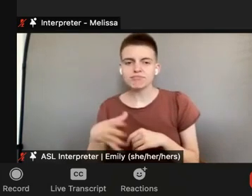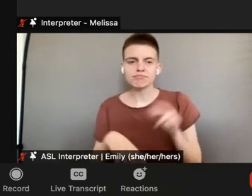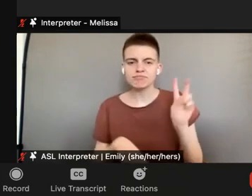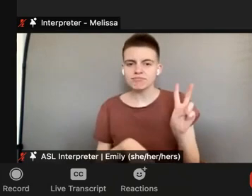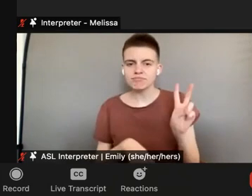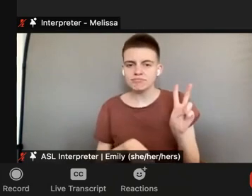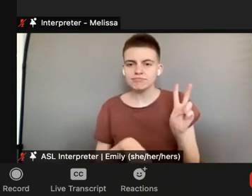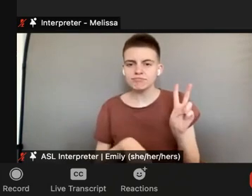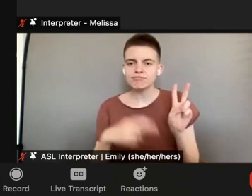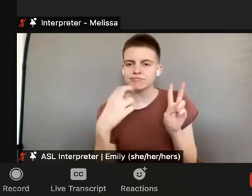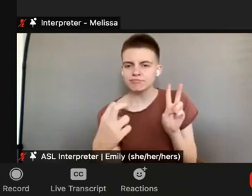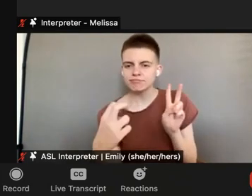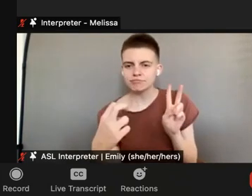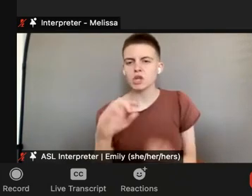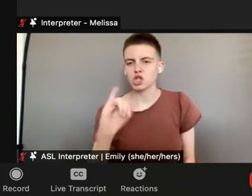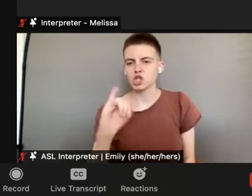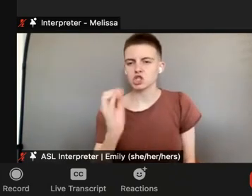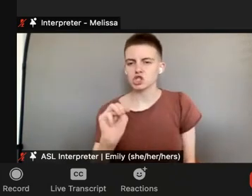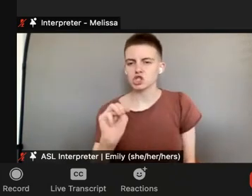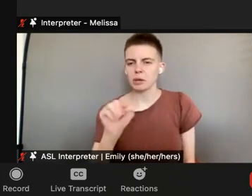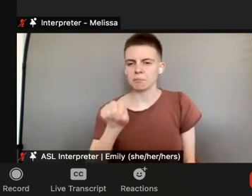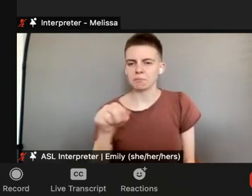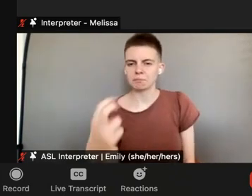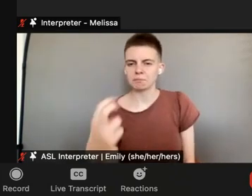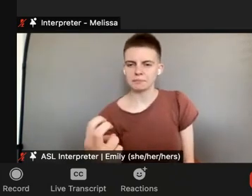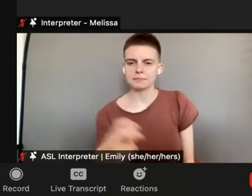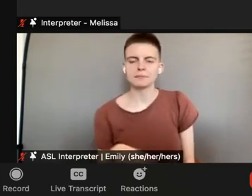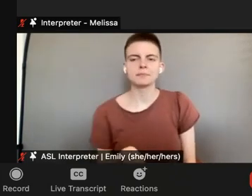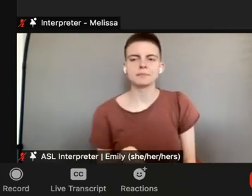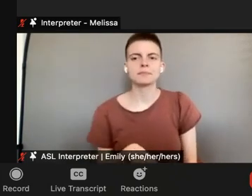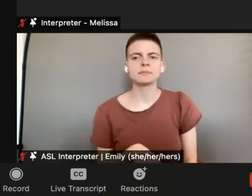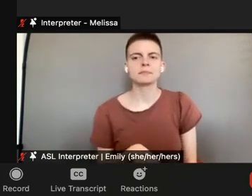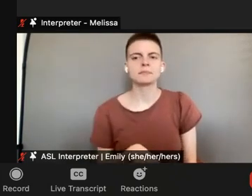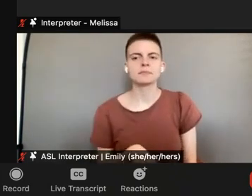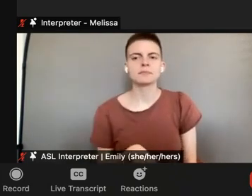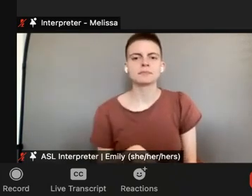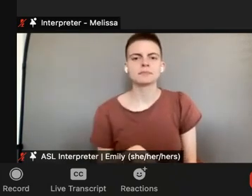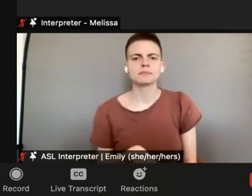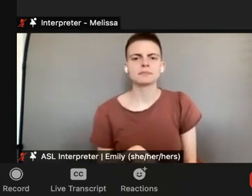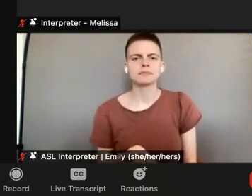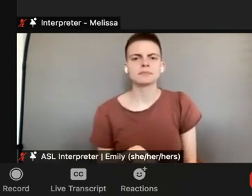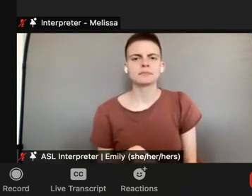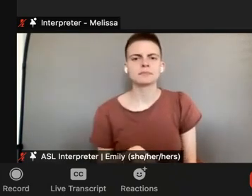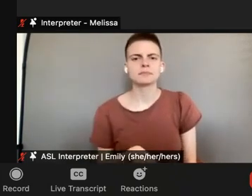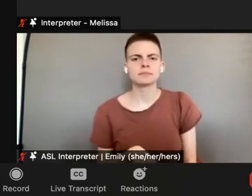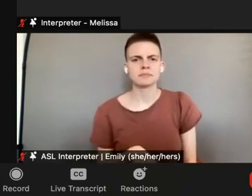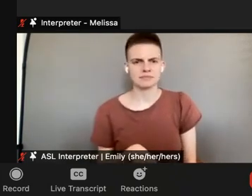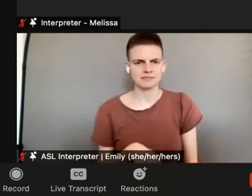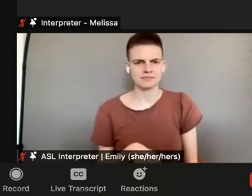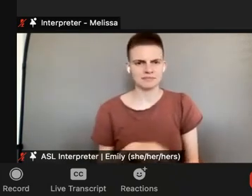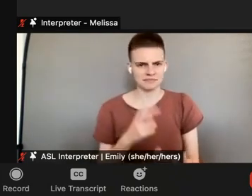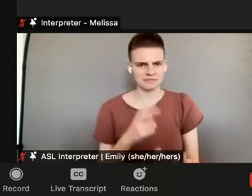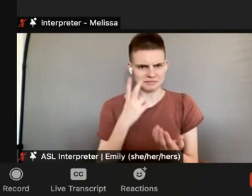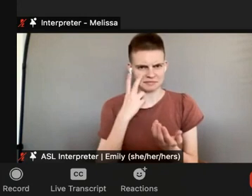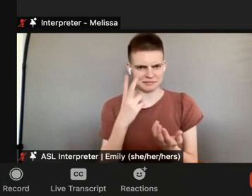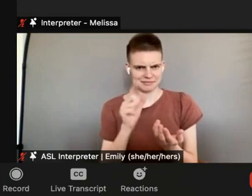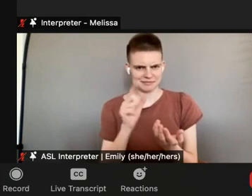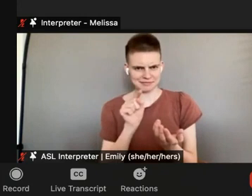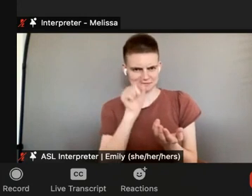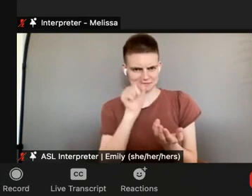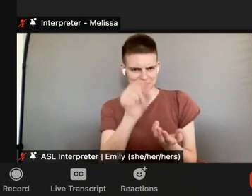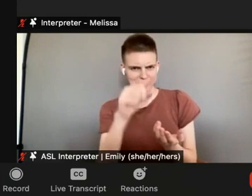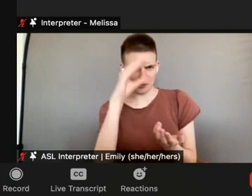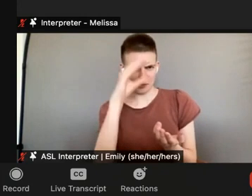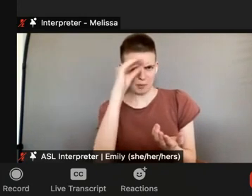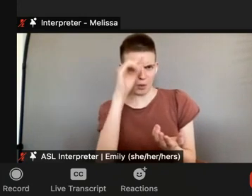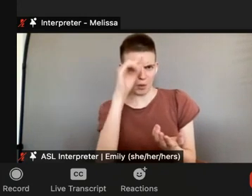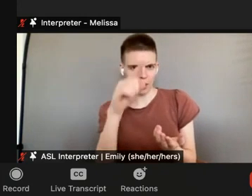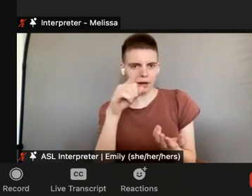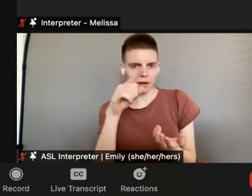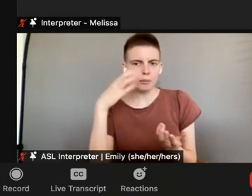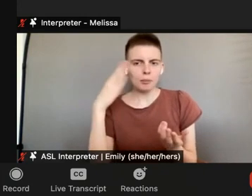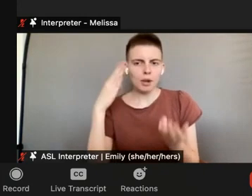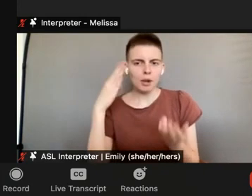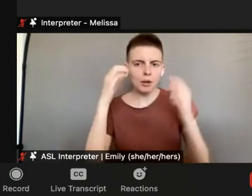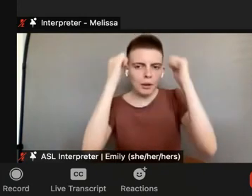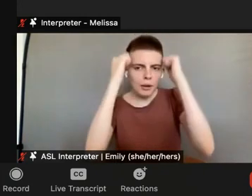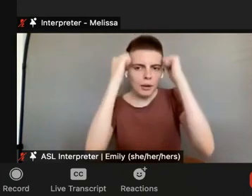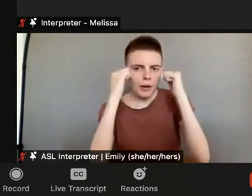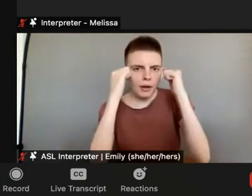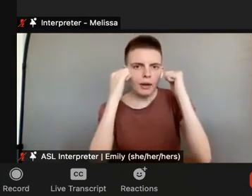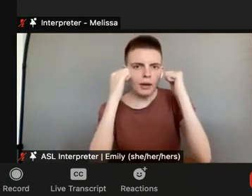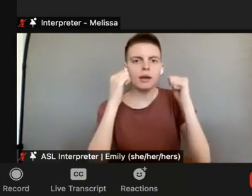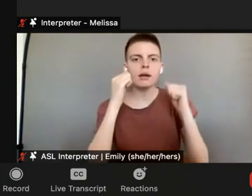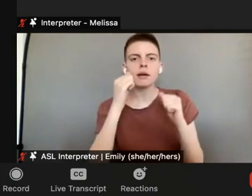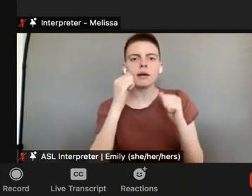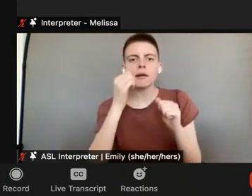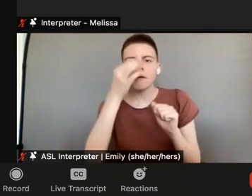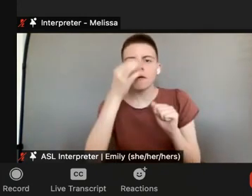here, I want to say, and, to be fair, the picture behind that of that little boy, his parent or adult is not very